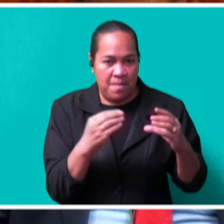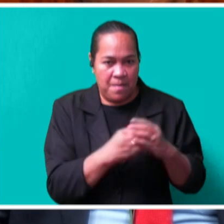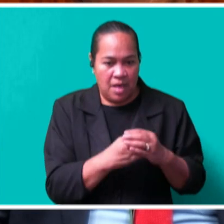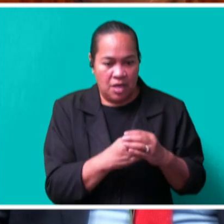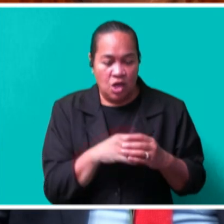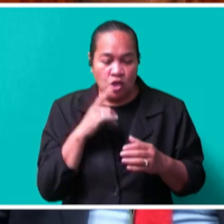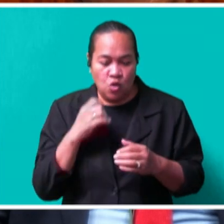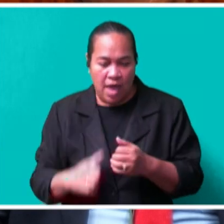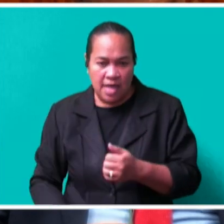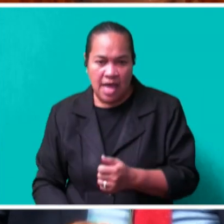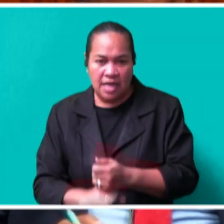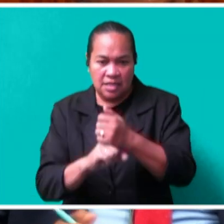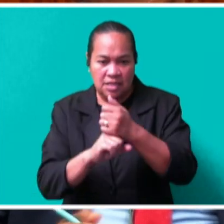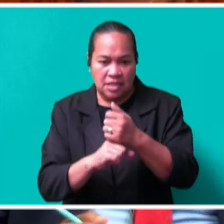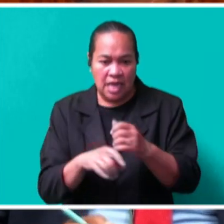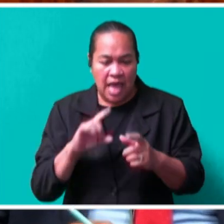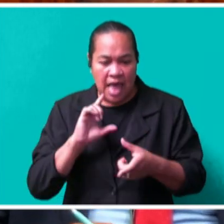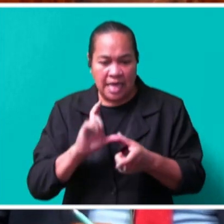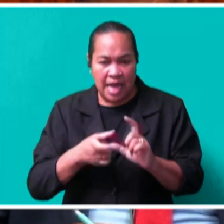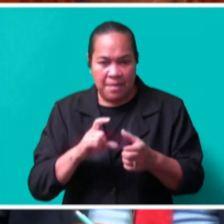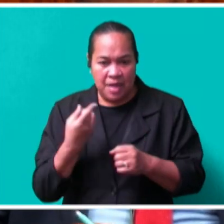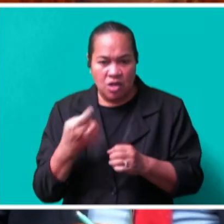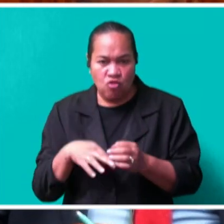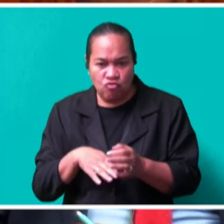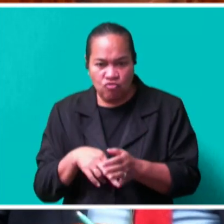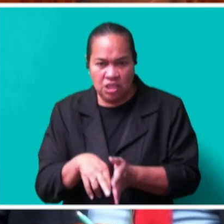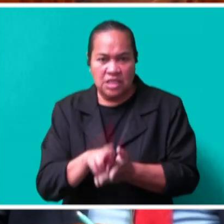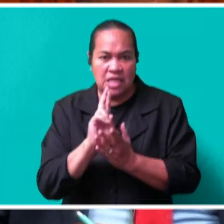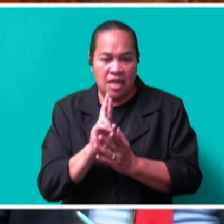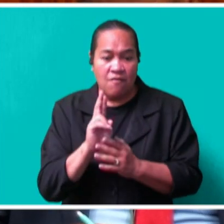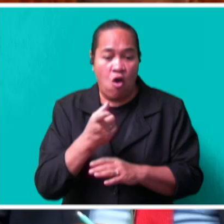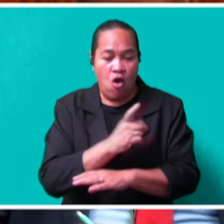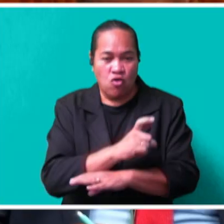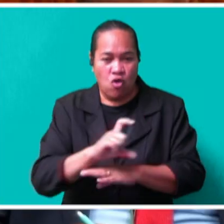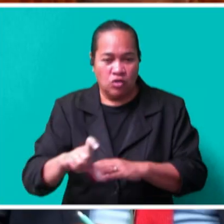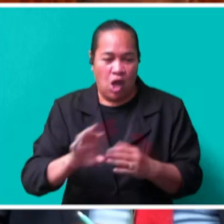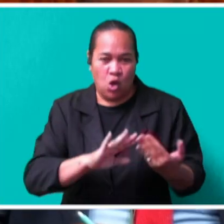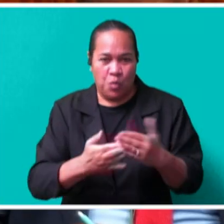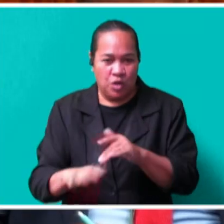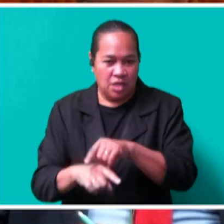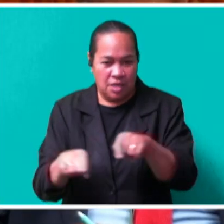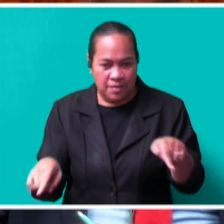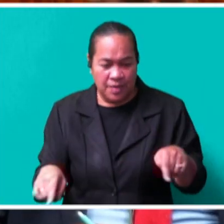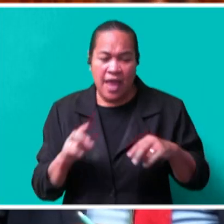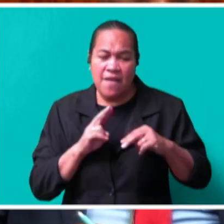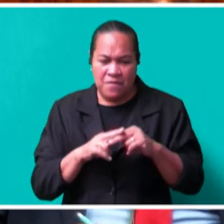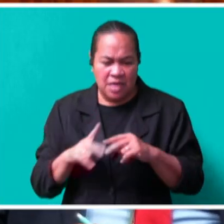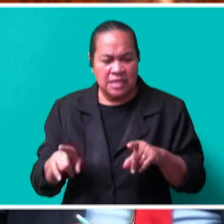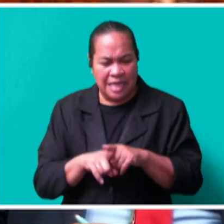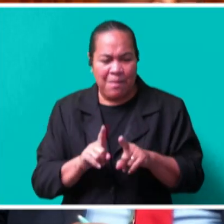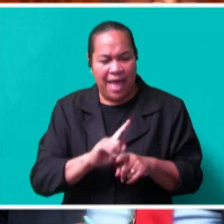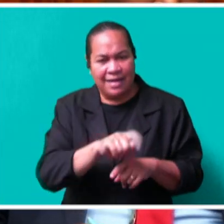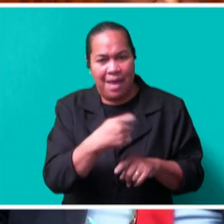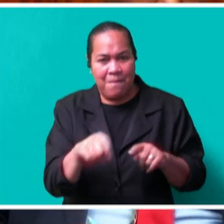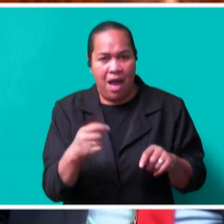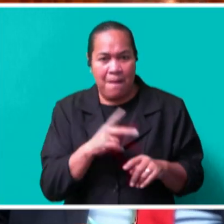climate resilience for coastal communities. Honourable Speaker, sir, Fiji, like our Pacific neighbours,